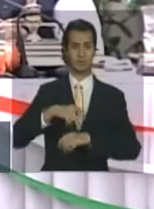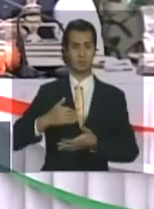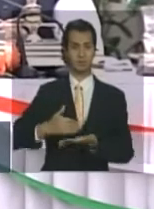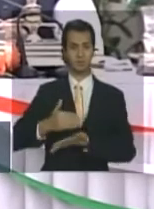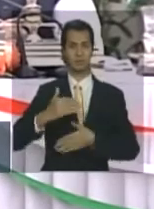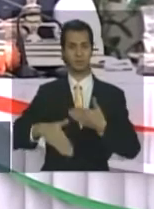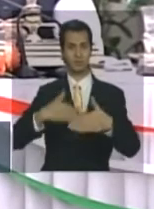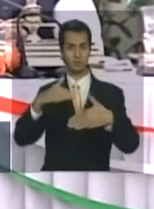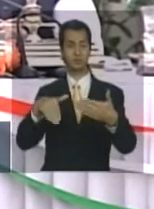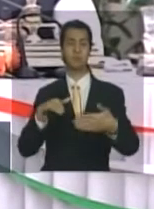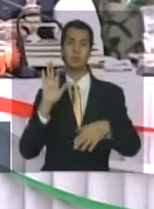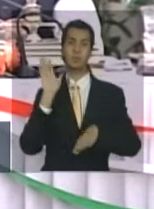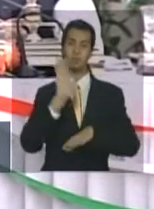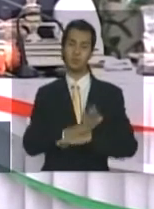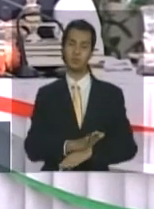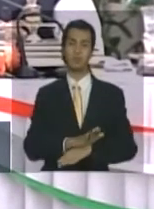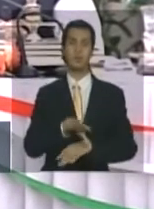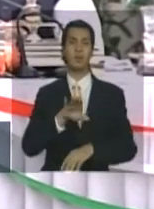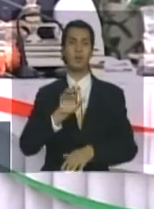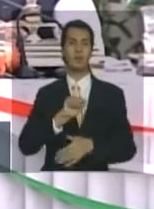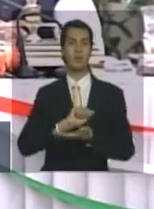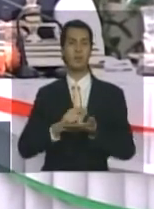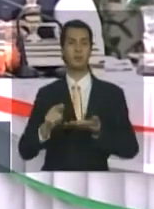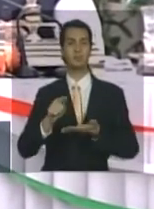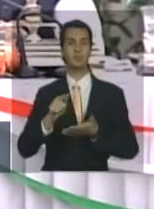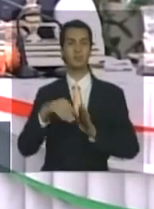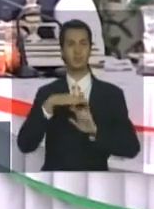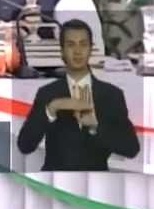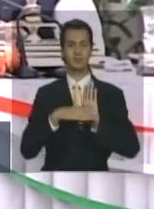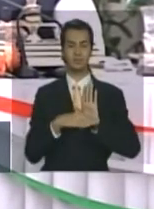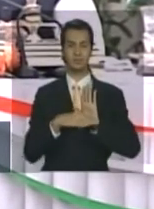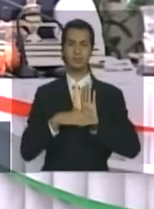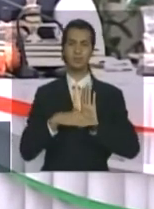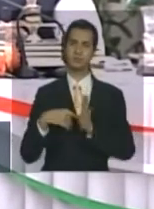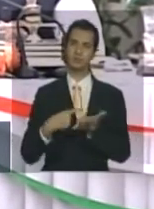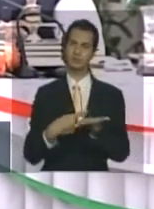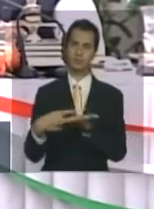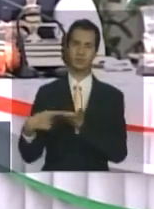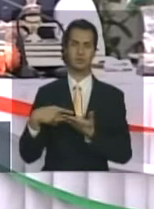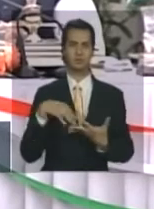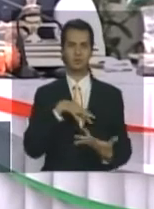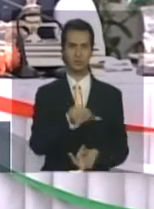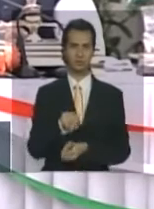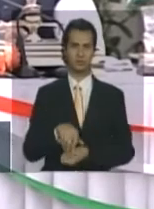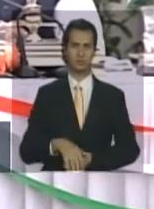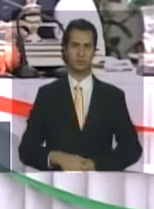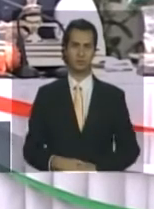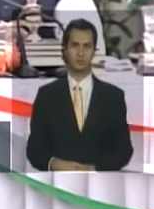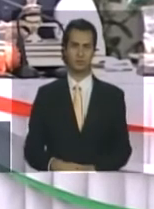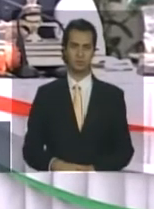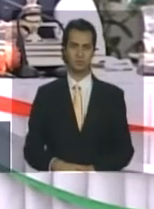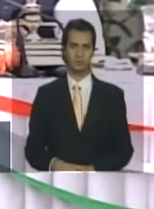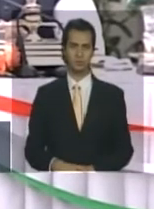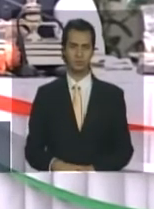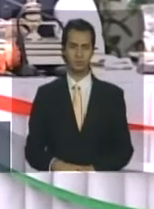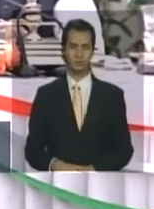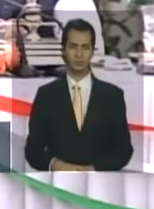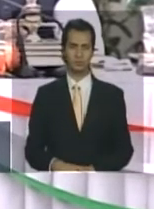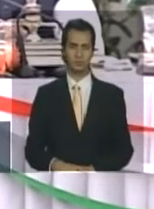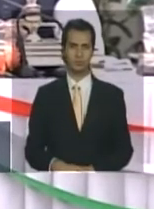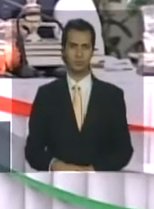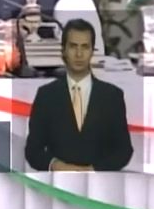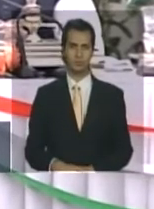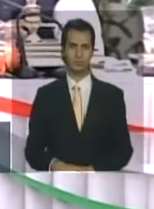internacional. The broad and rich partnership between India and Brazil is very instrumental in setting forth